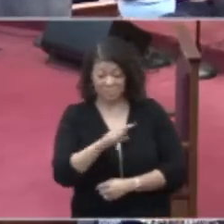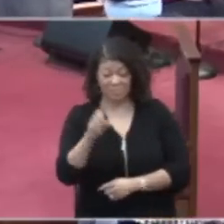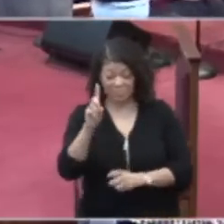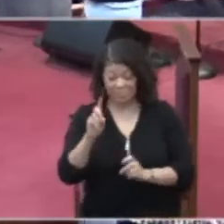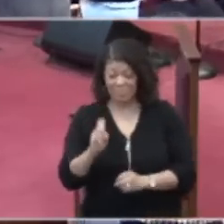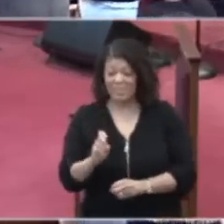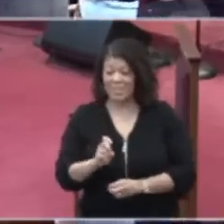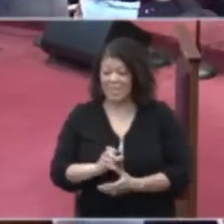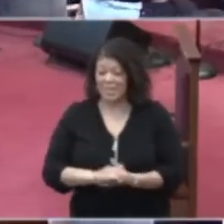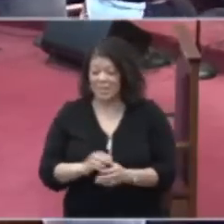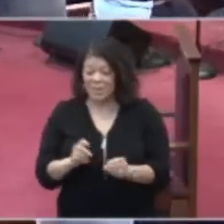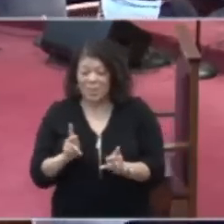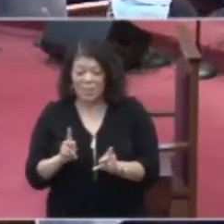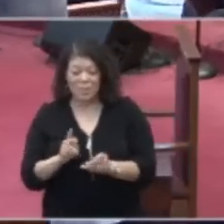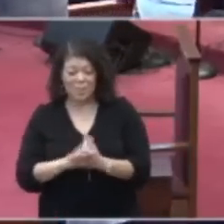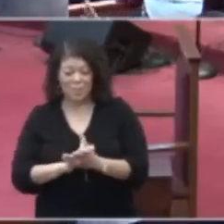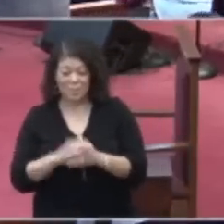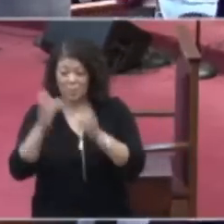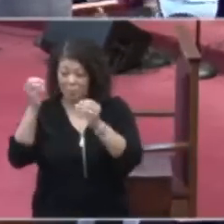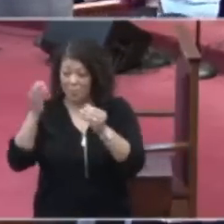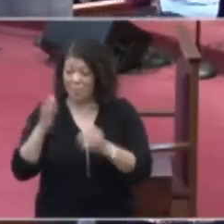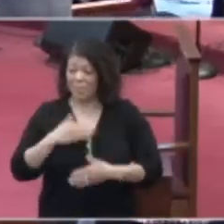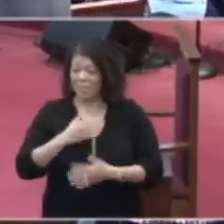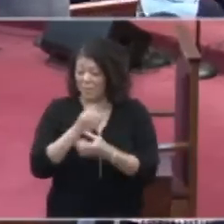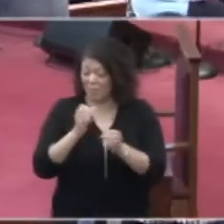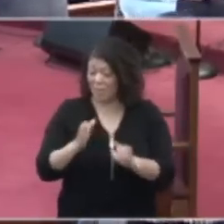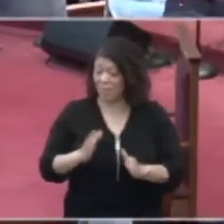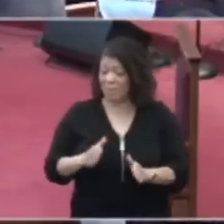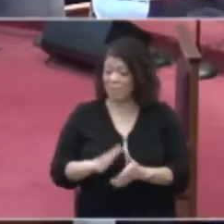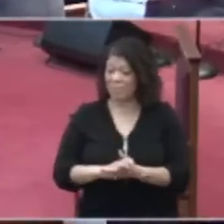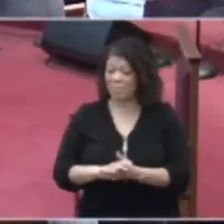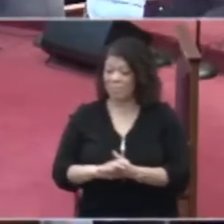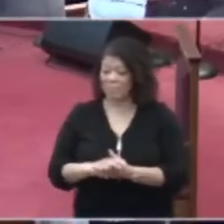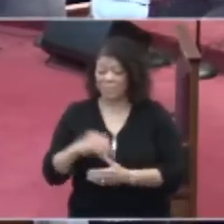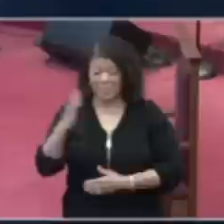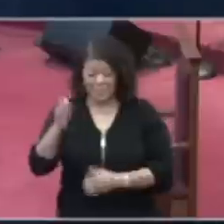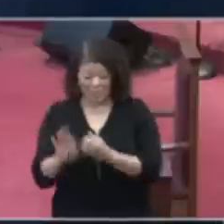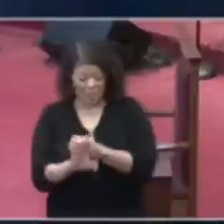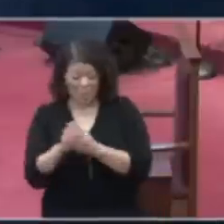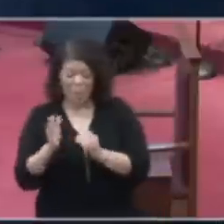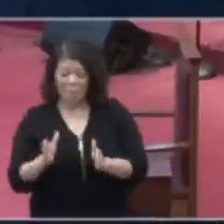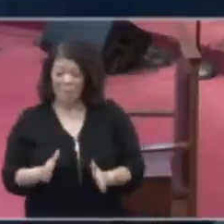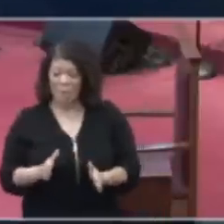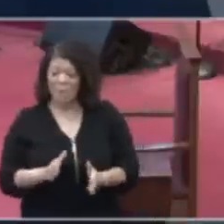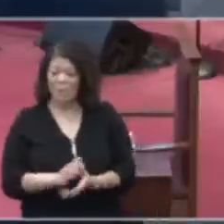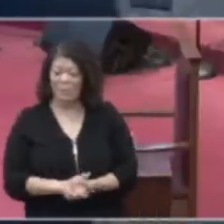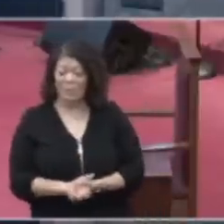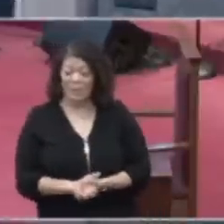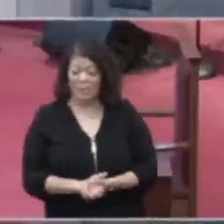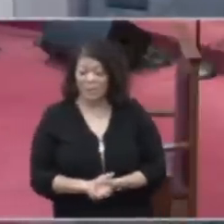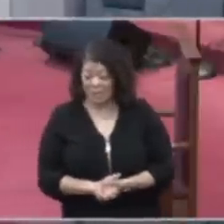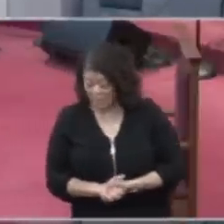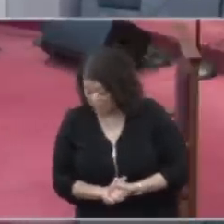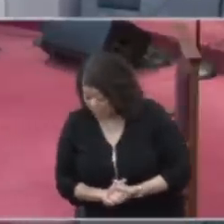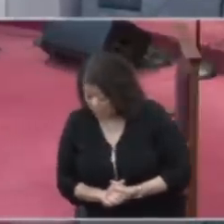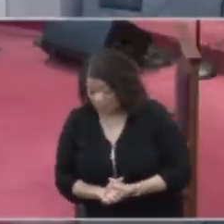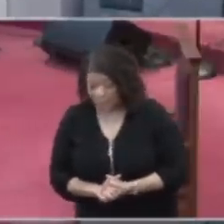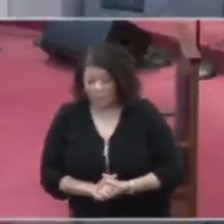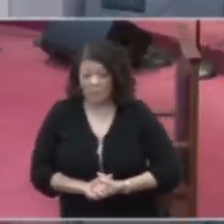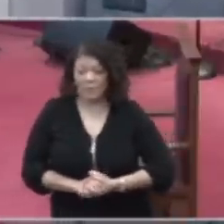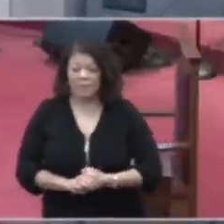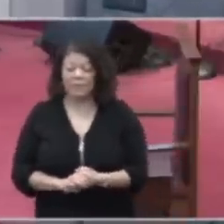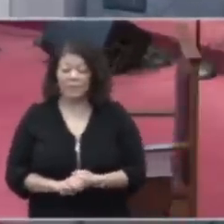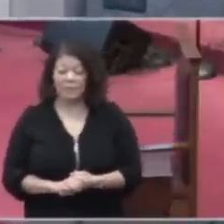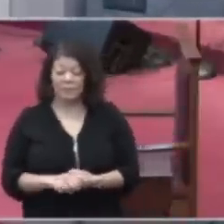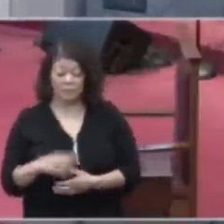Hallelujah. He's been my provider, my sustainer. He's been my sufficient protector. And God, we honor you. We want to